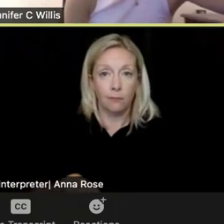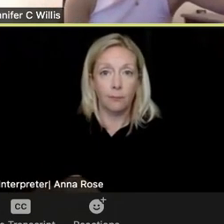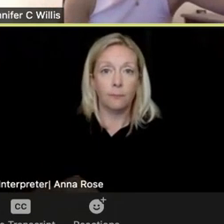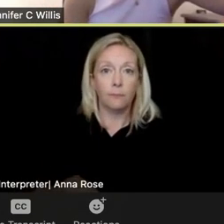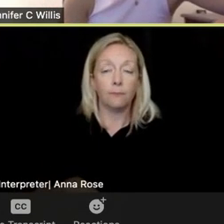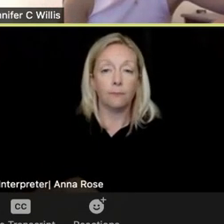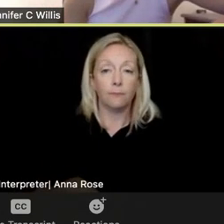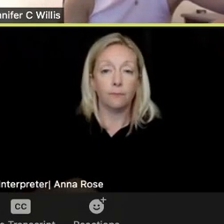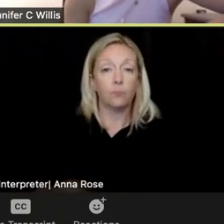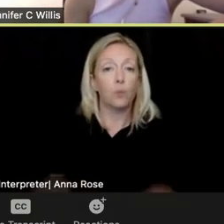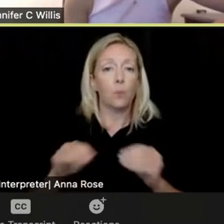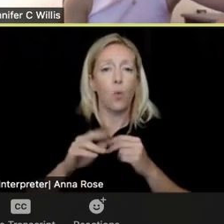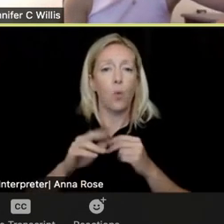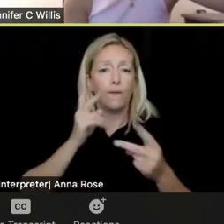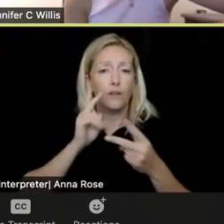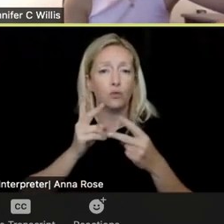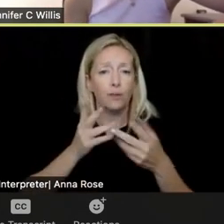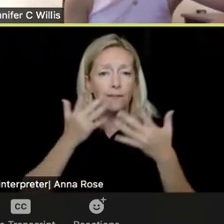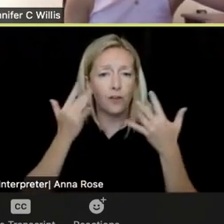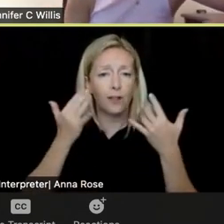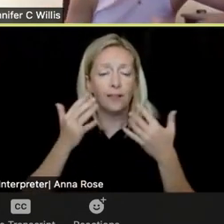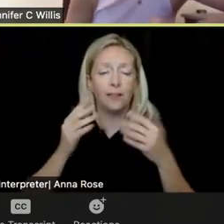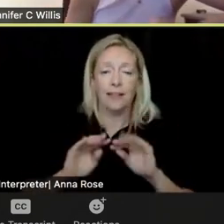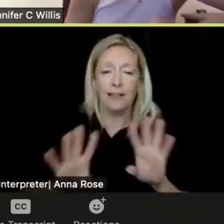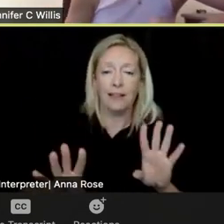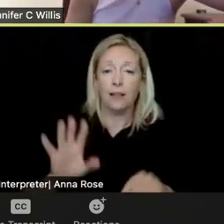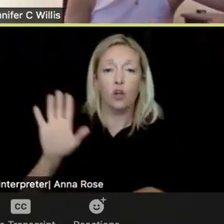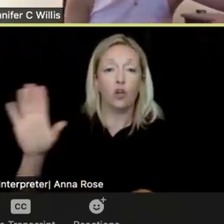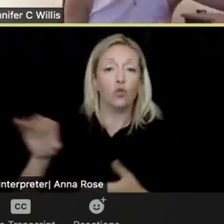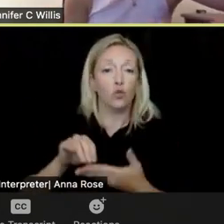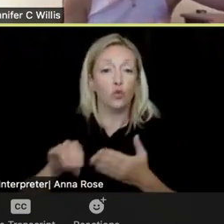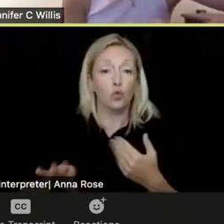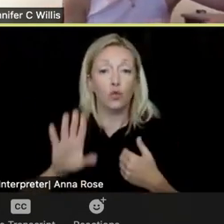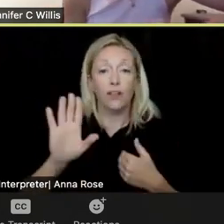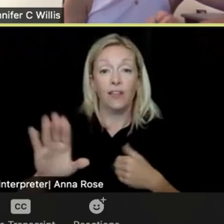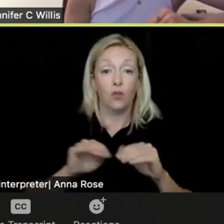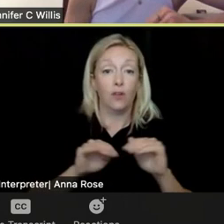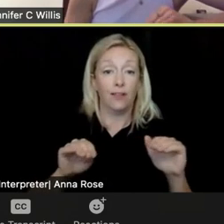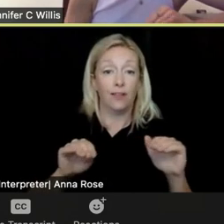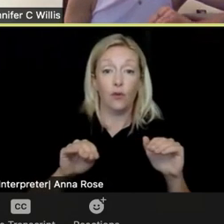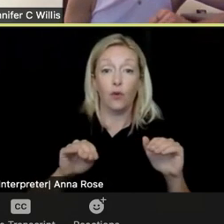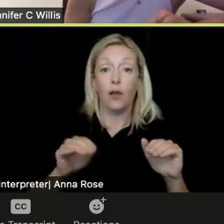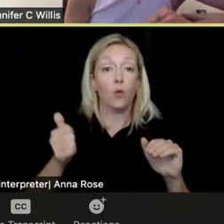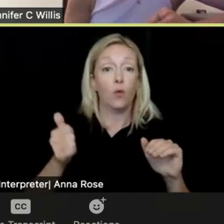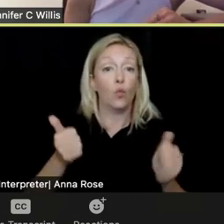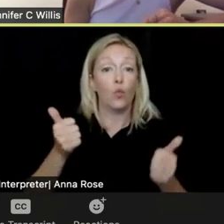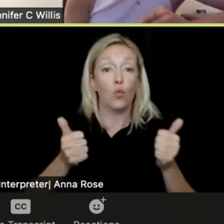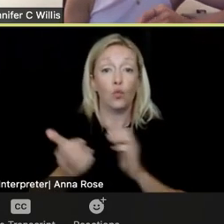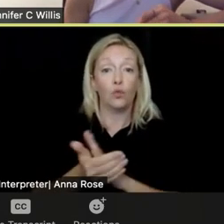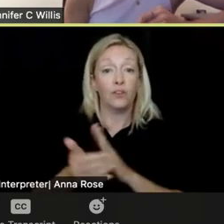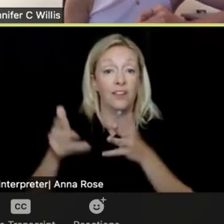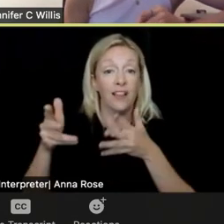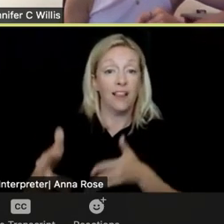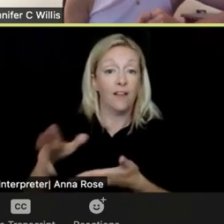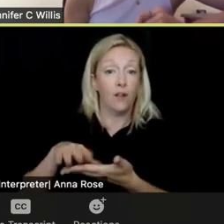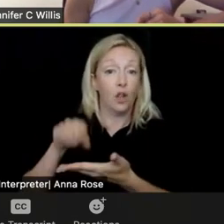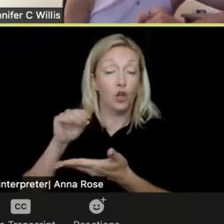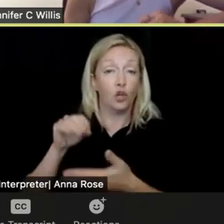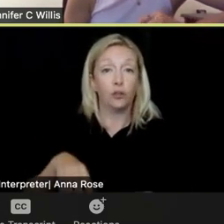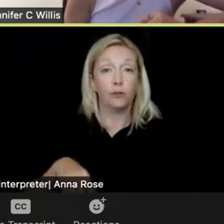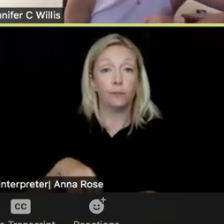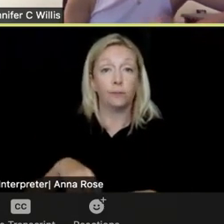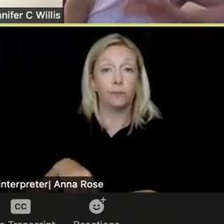nice format to be able to see where the student is at and what skills they still need to be working And this picture just kind of breaks it out